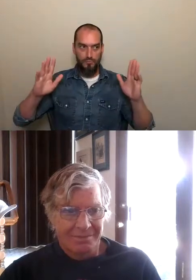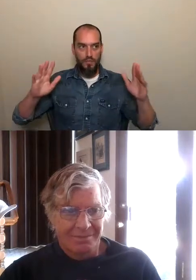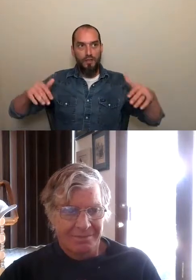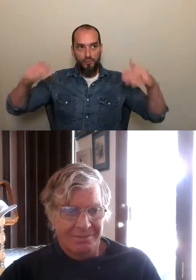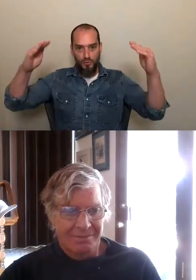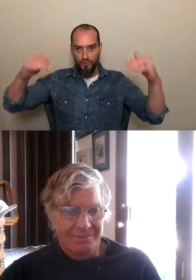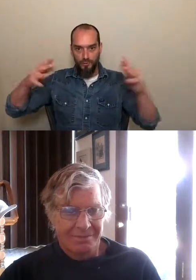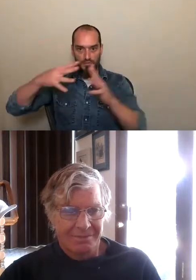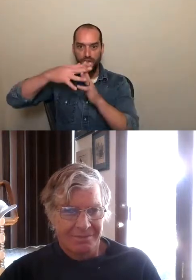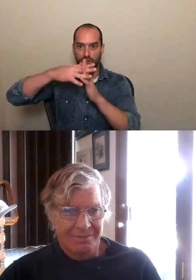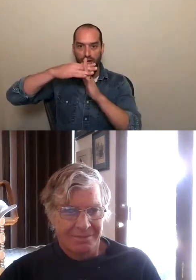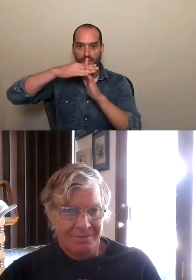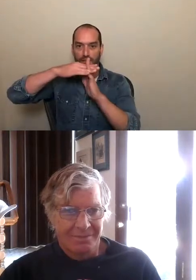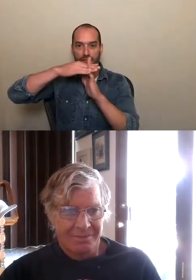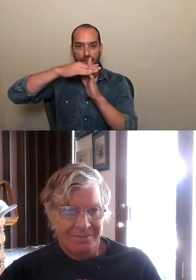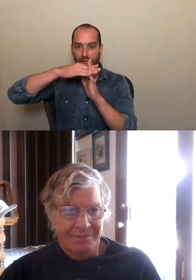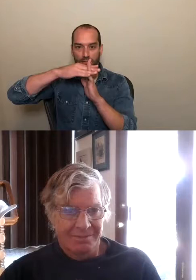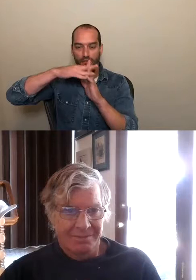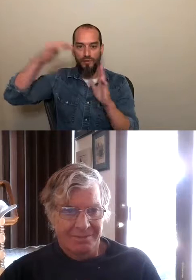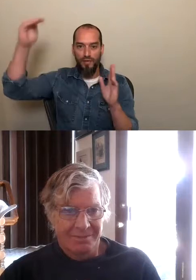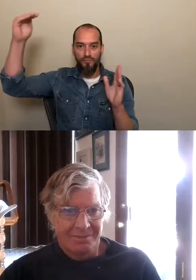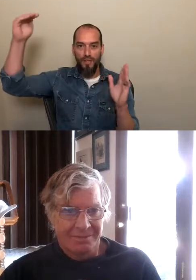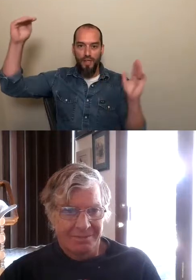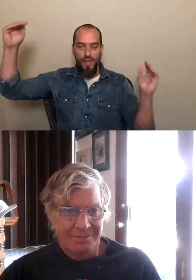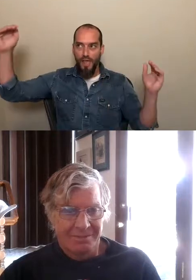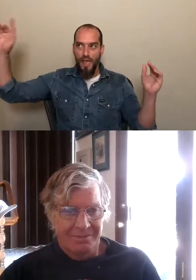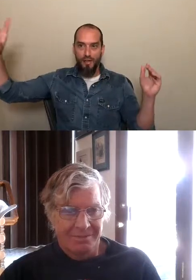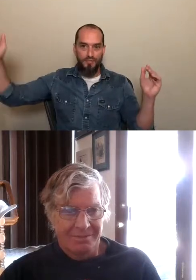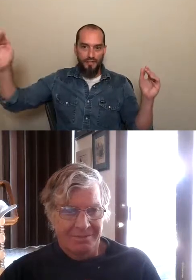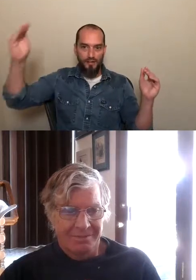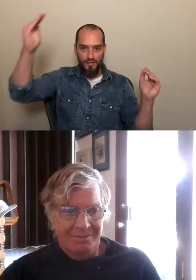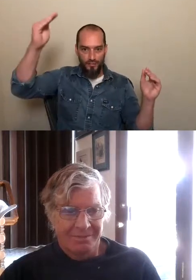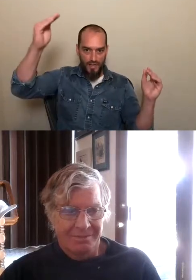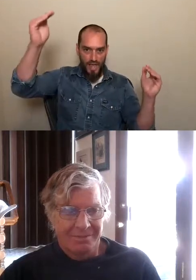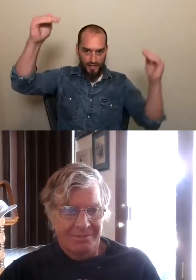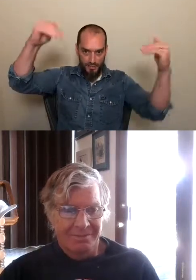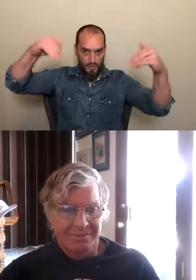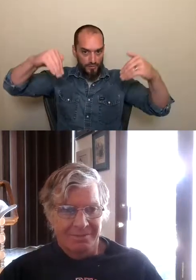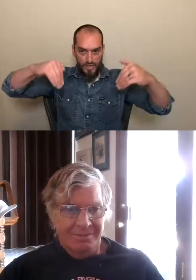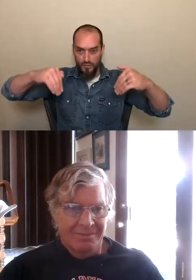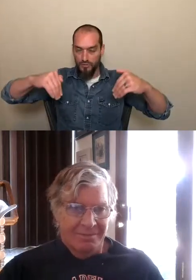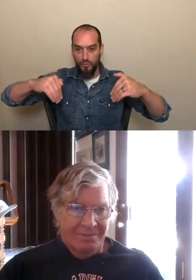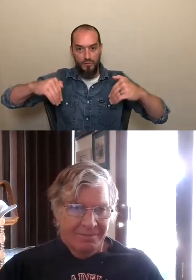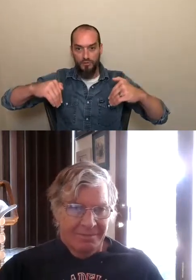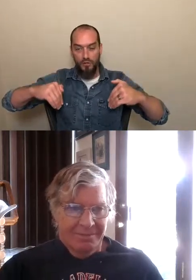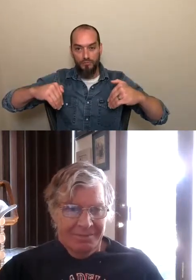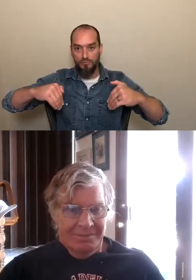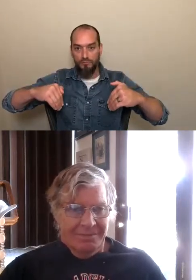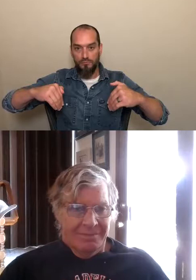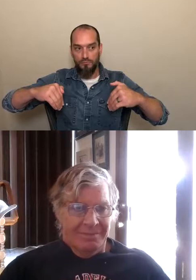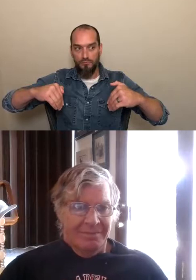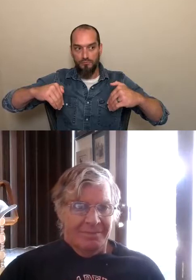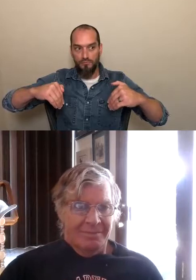home, the wooden framework is interconnected. So if we have outside air entering the attic and driving down to the walls of the